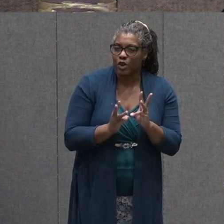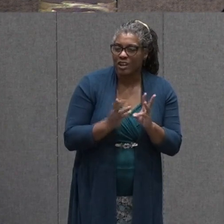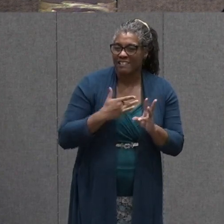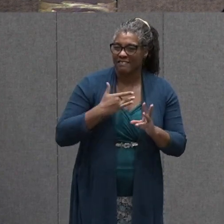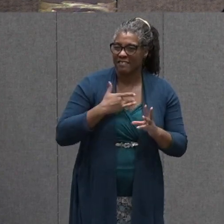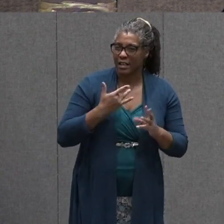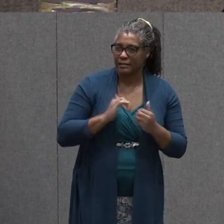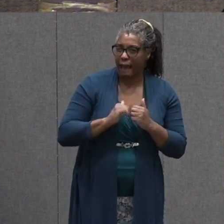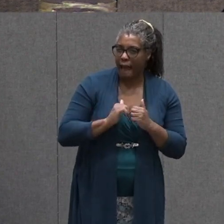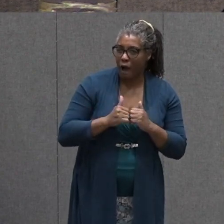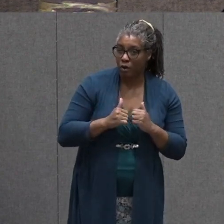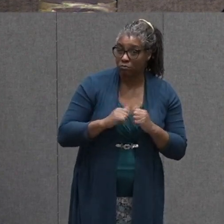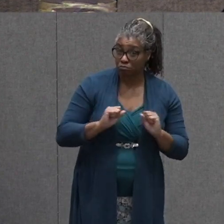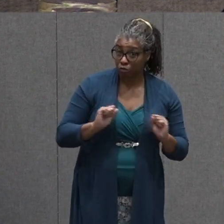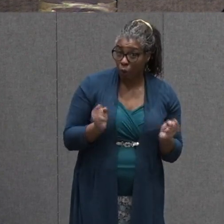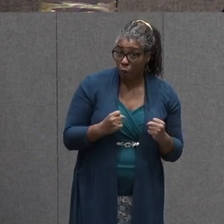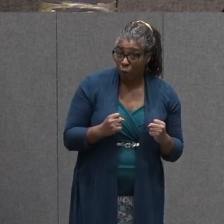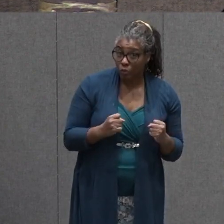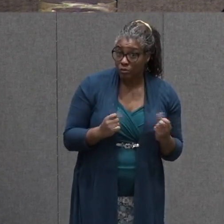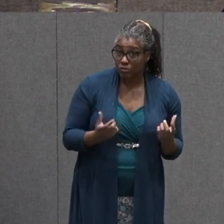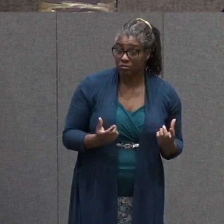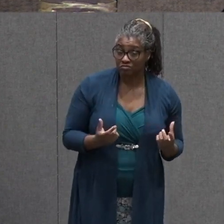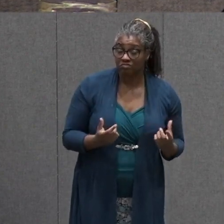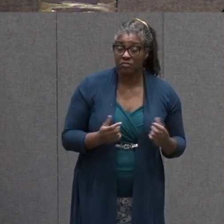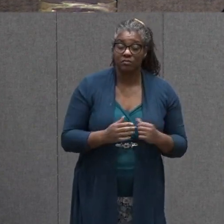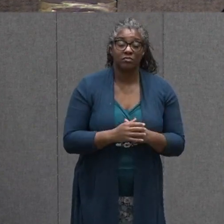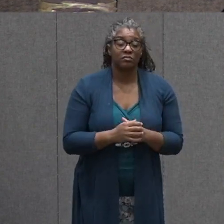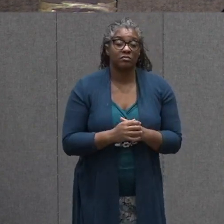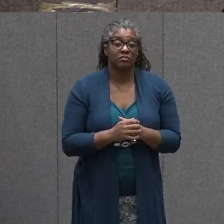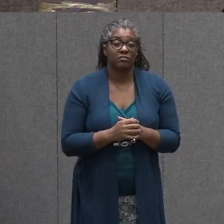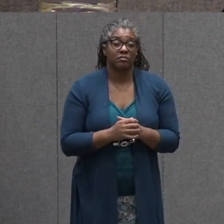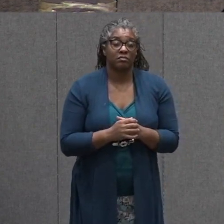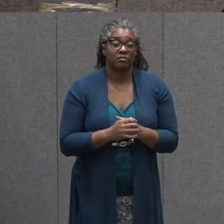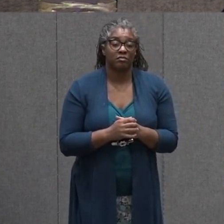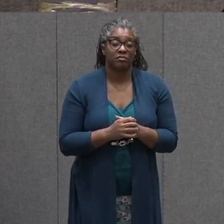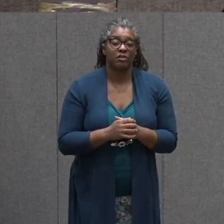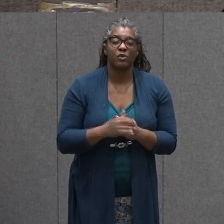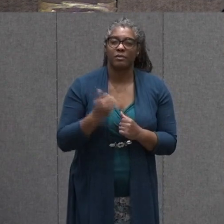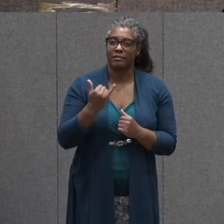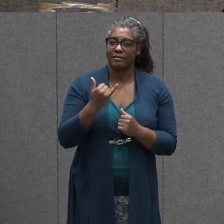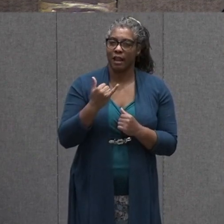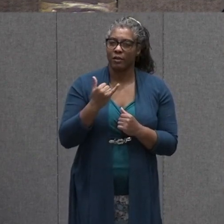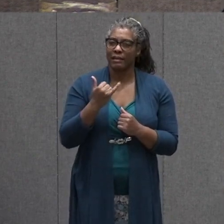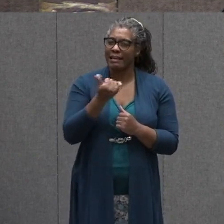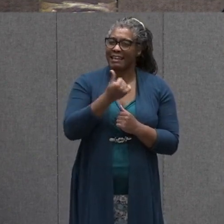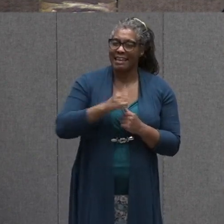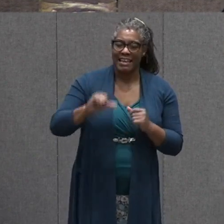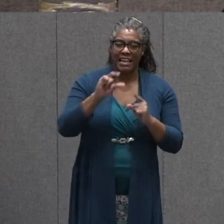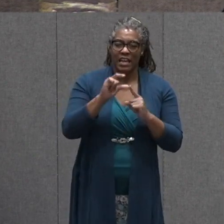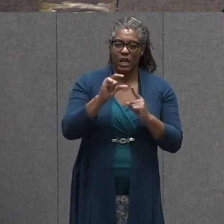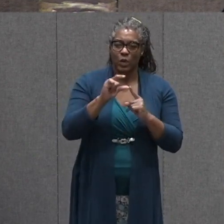Well, first off, I see shun, T-I-O-N again. Let's go ahead and underline or fold that.